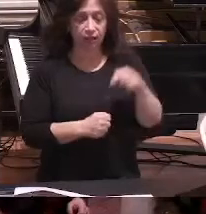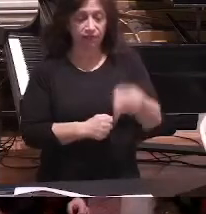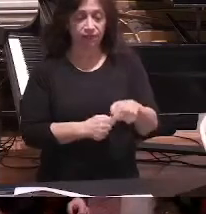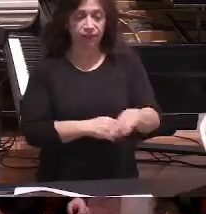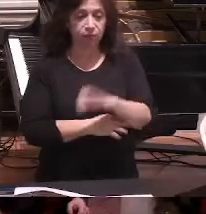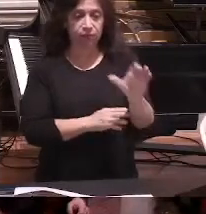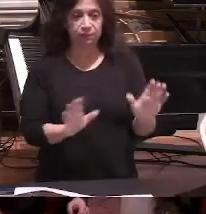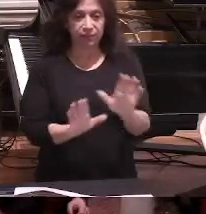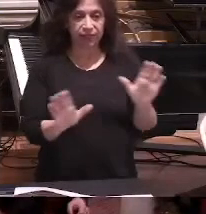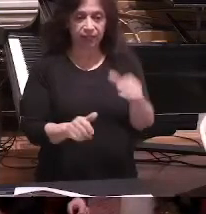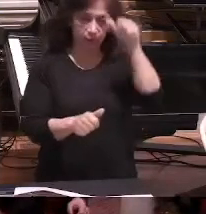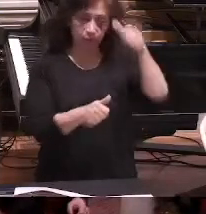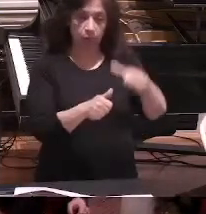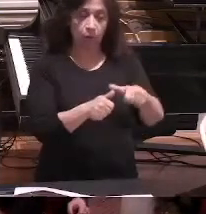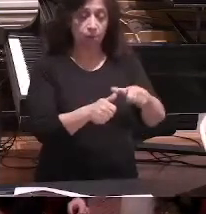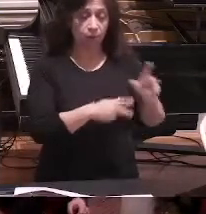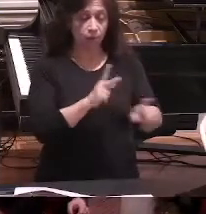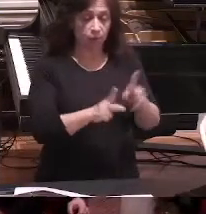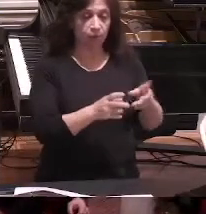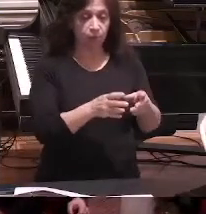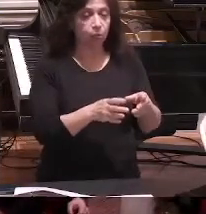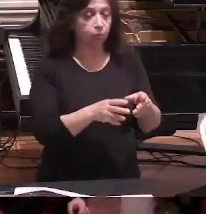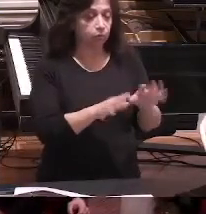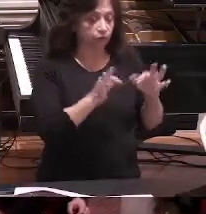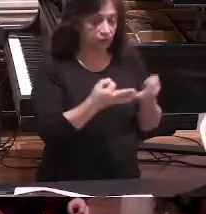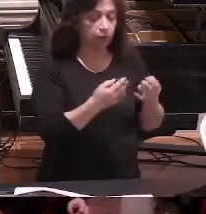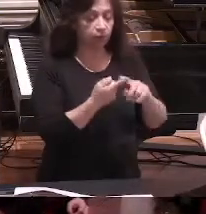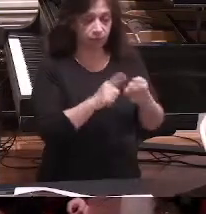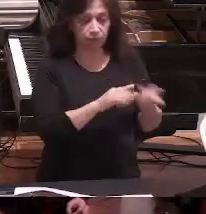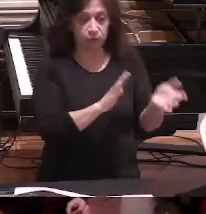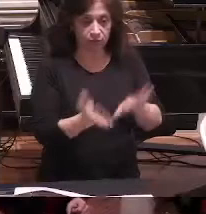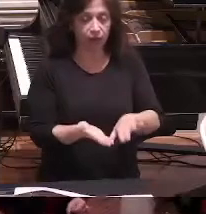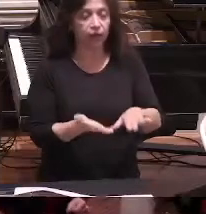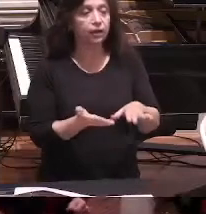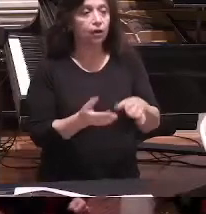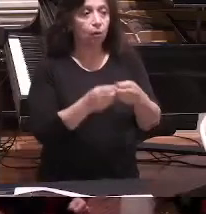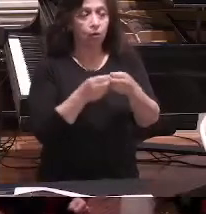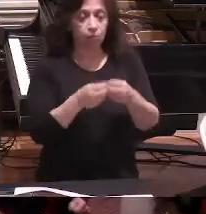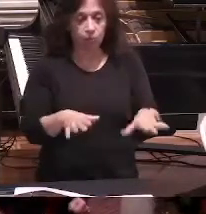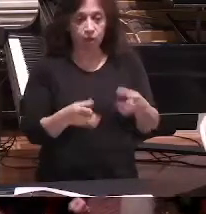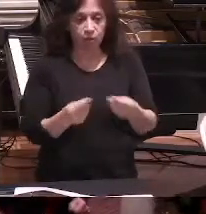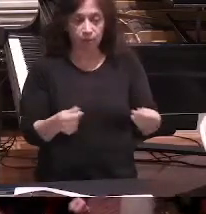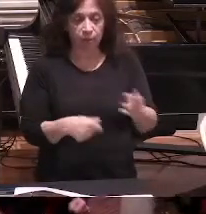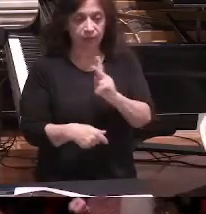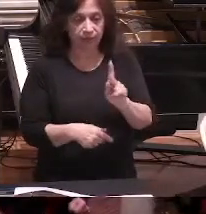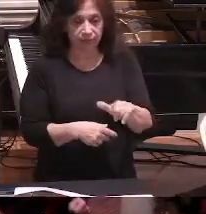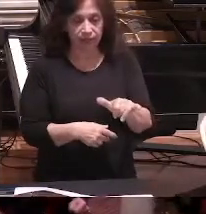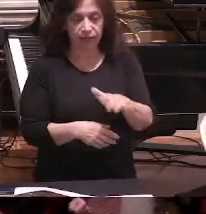Christmas Sunday, we remember those who lost family, friends, and property in Kentucky and the surrounding